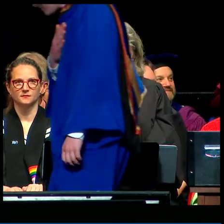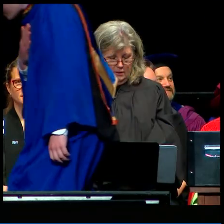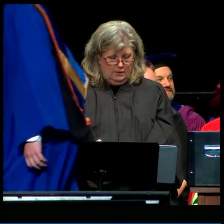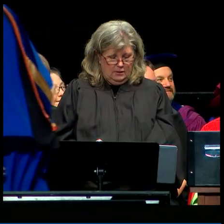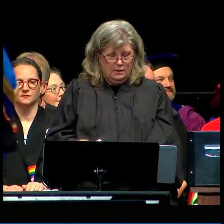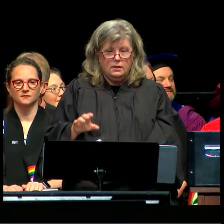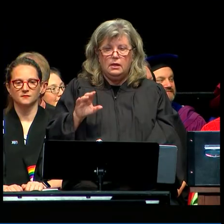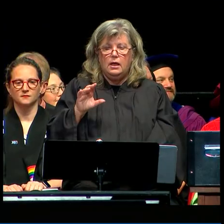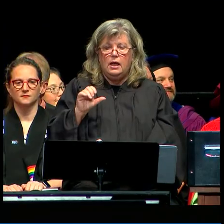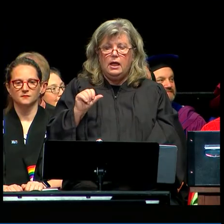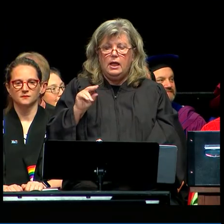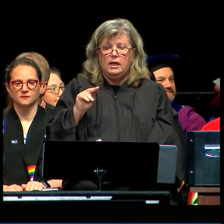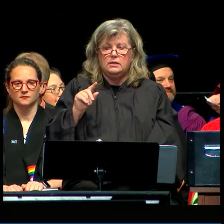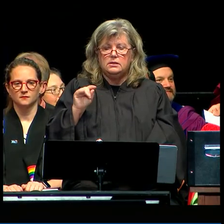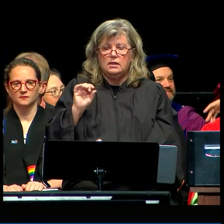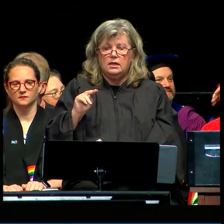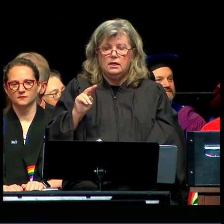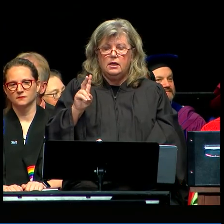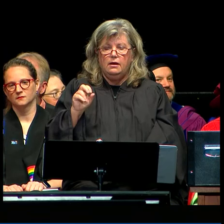Anton Varlukin.